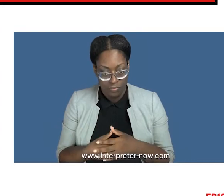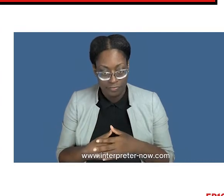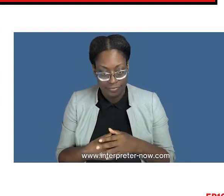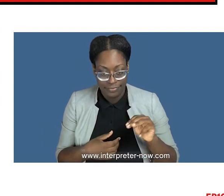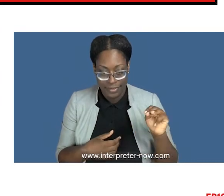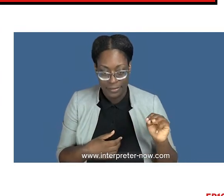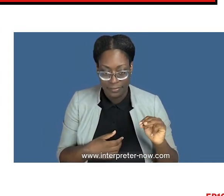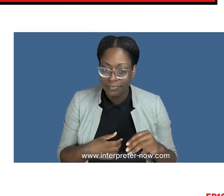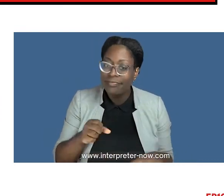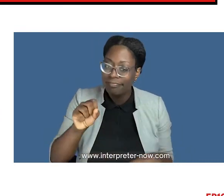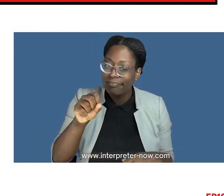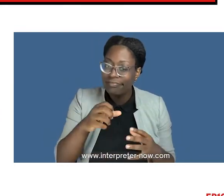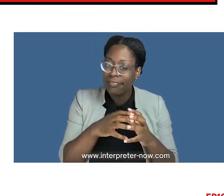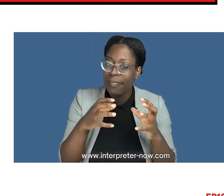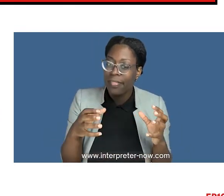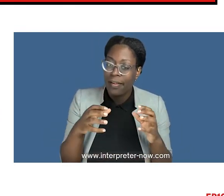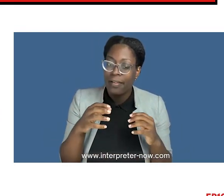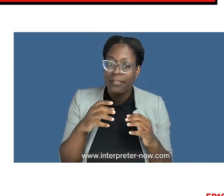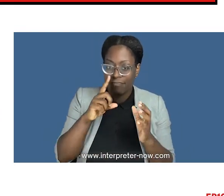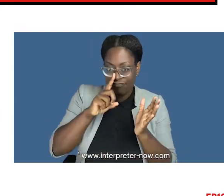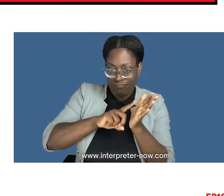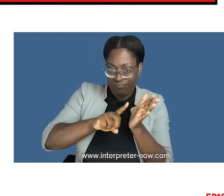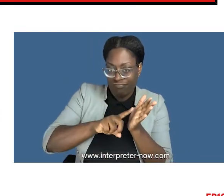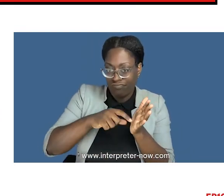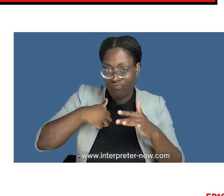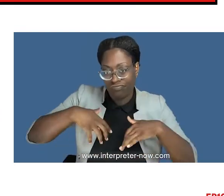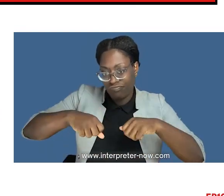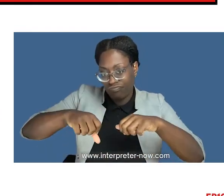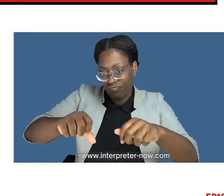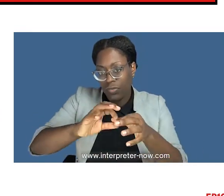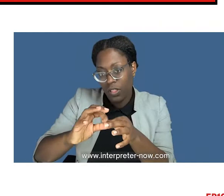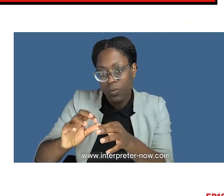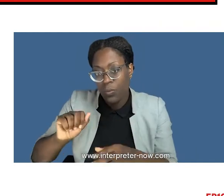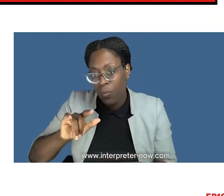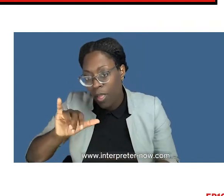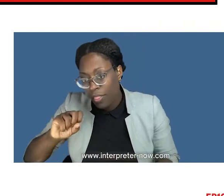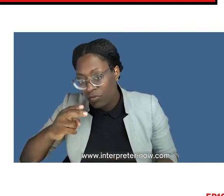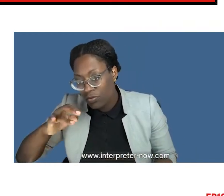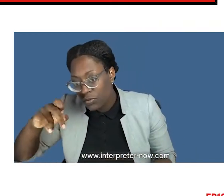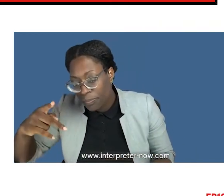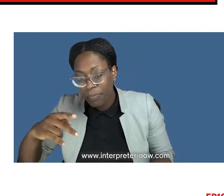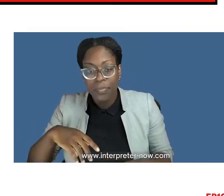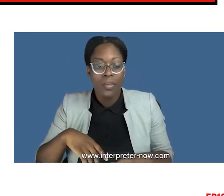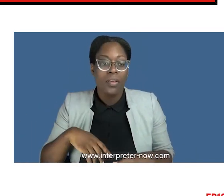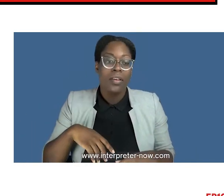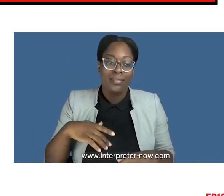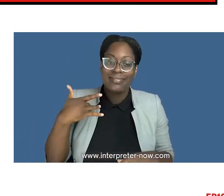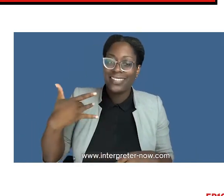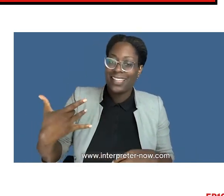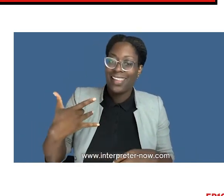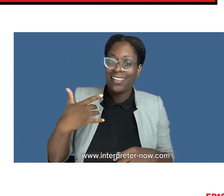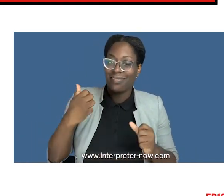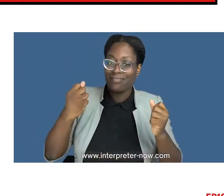Sure. Yeah. At Change Catalyst, we've done a bunch of research on allyship and found that our biggest challenges are